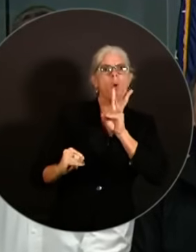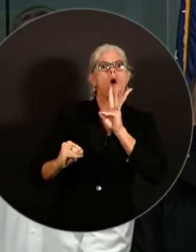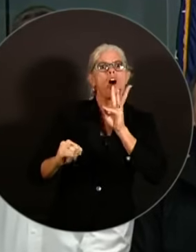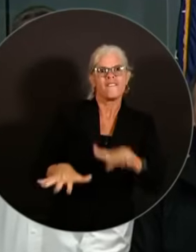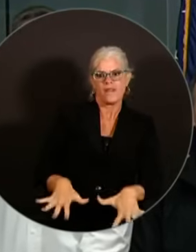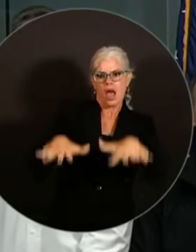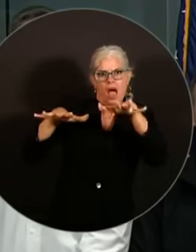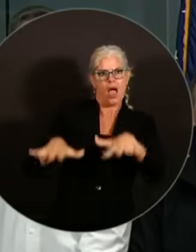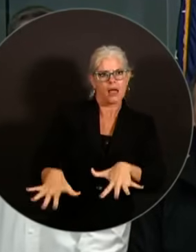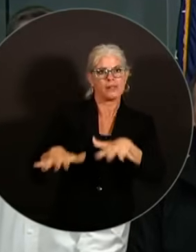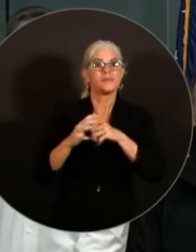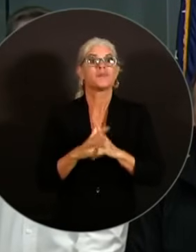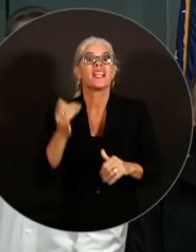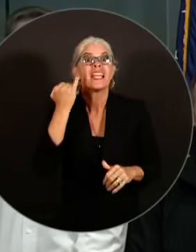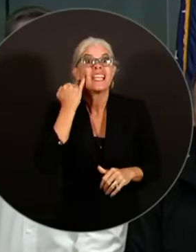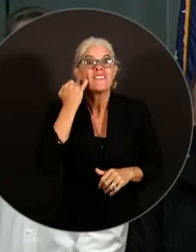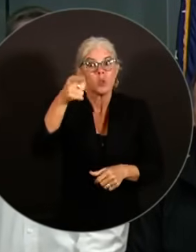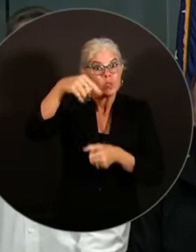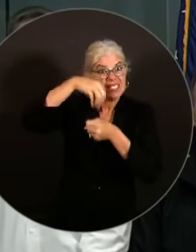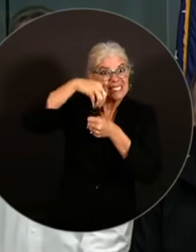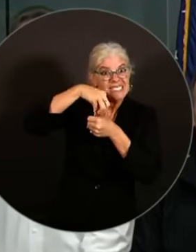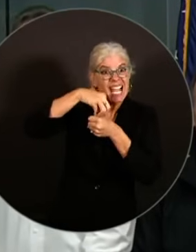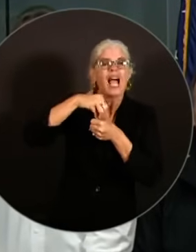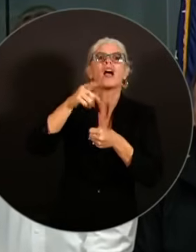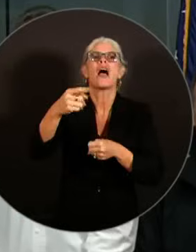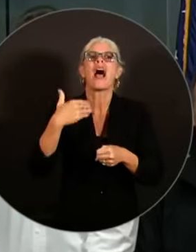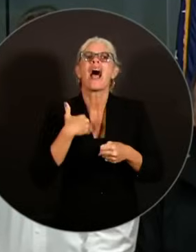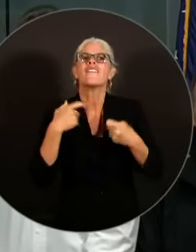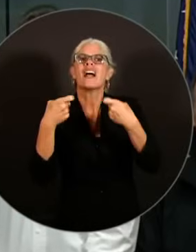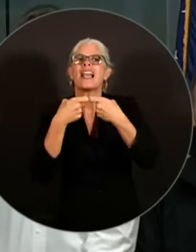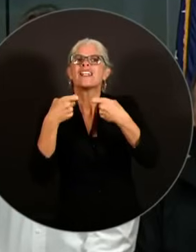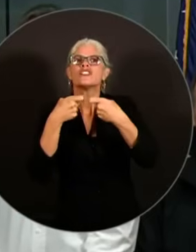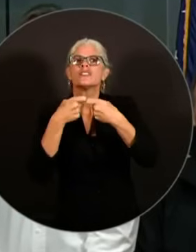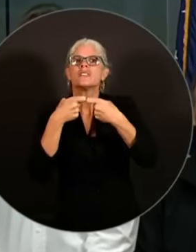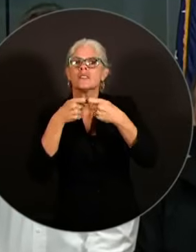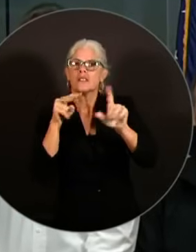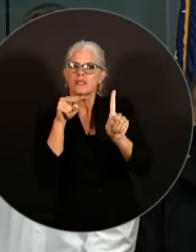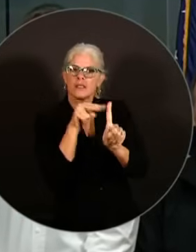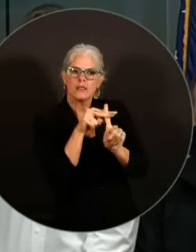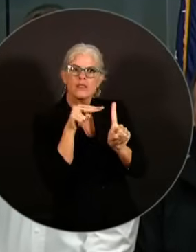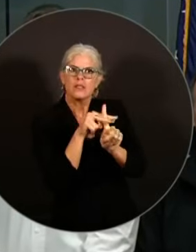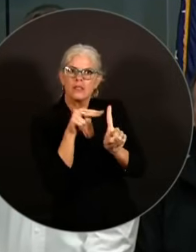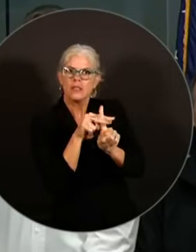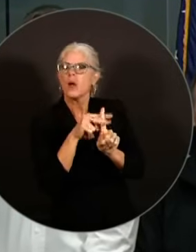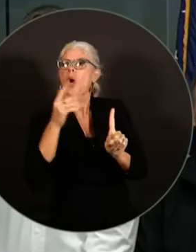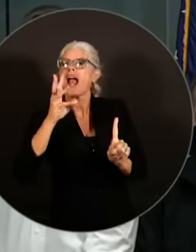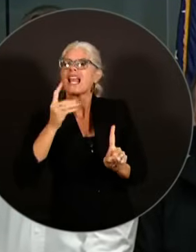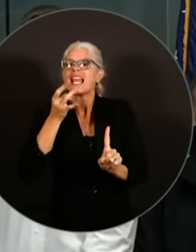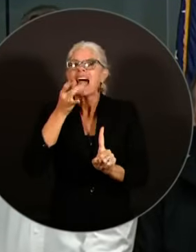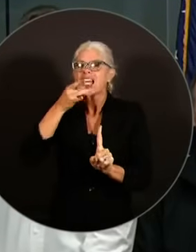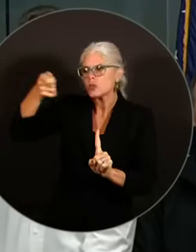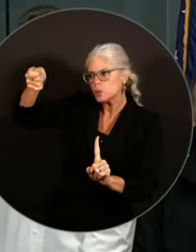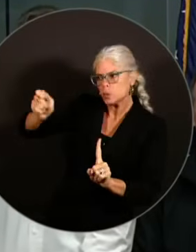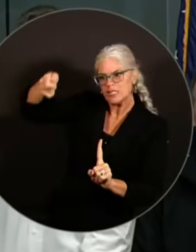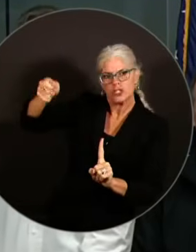got. If you're on the inside, make sure you have like an electrical socket or a light switch or, again, a door handle on the inside of your home in the